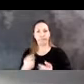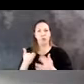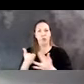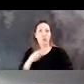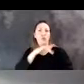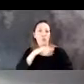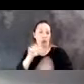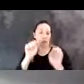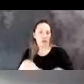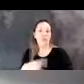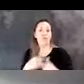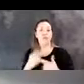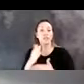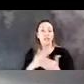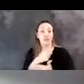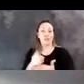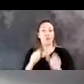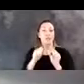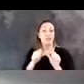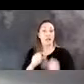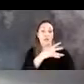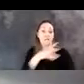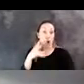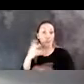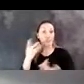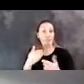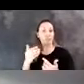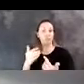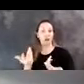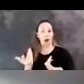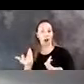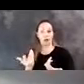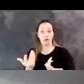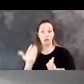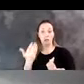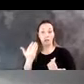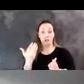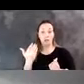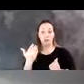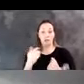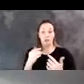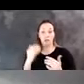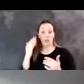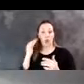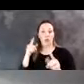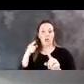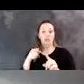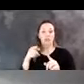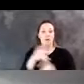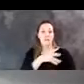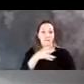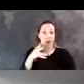So some of these sustainable farming practices are no-till farming and crop rotation, which basically ensure the